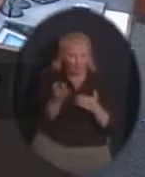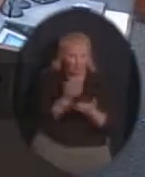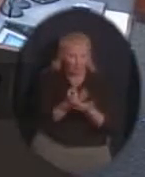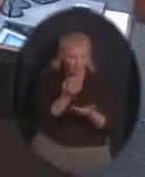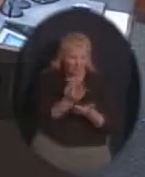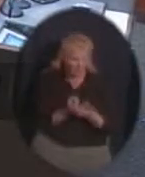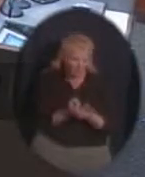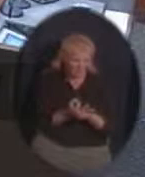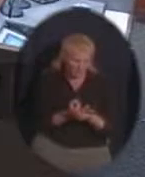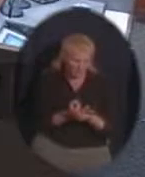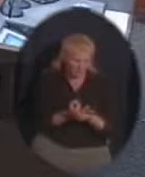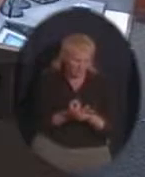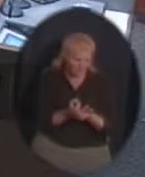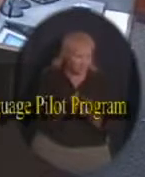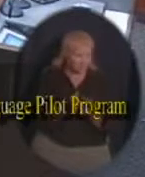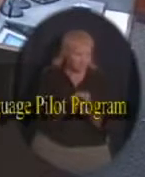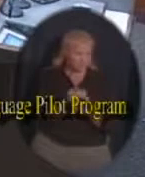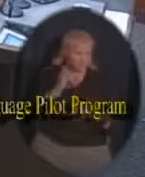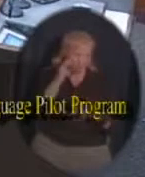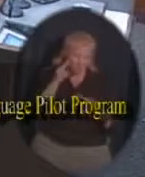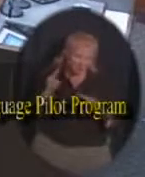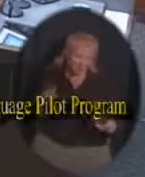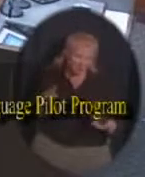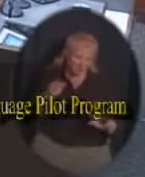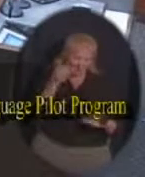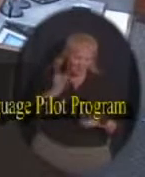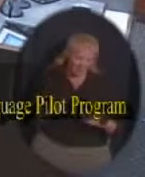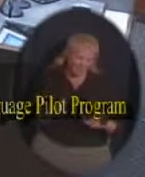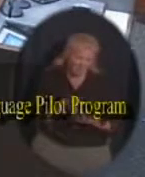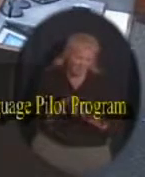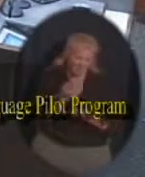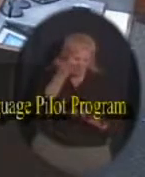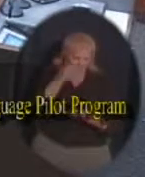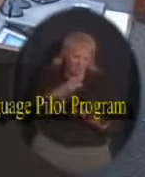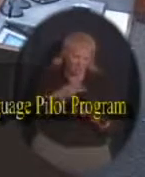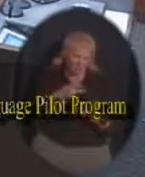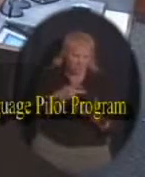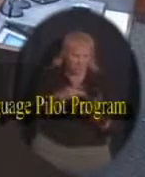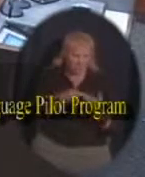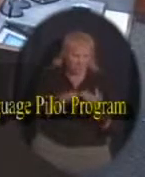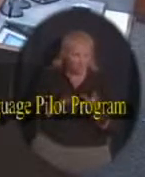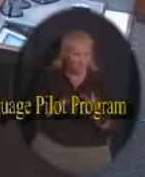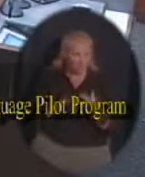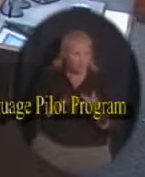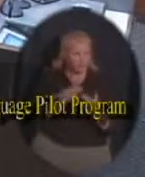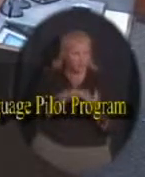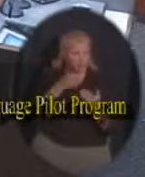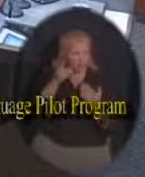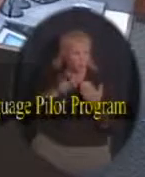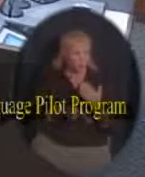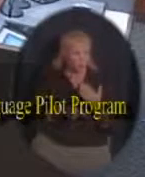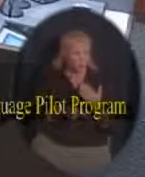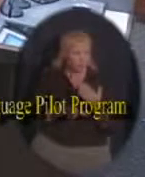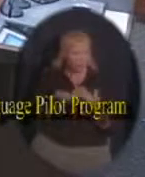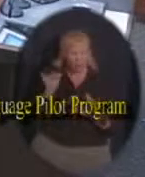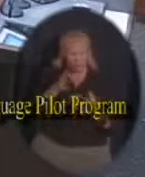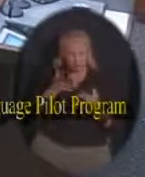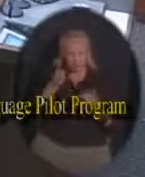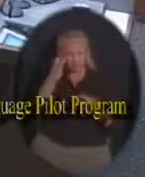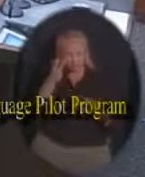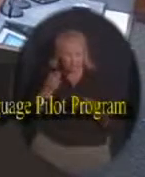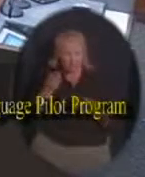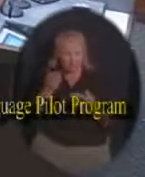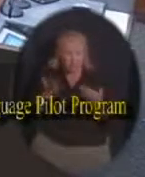that we're looking at for the pilot, I would consider to be a small amount. And I guess I also would like to see a smaller pilot than